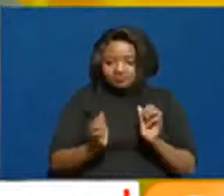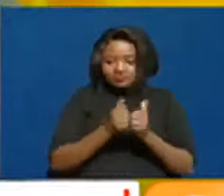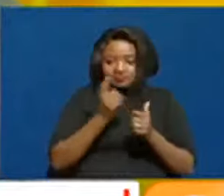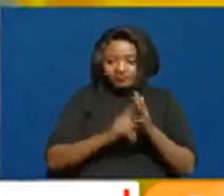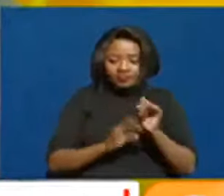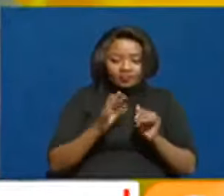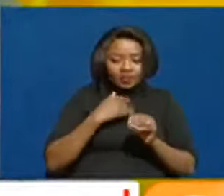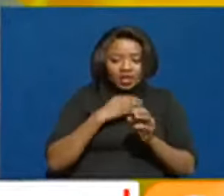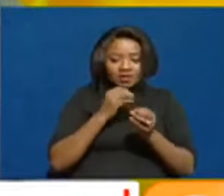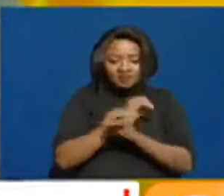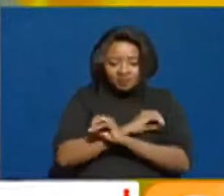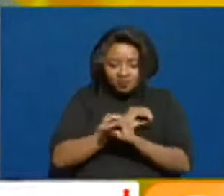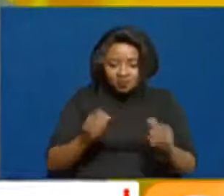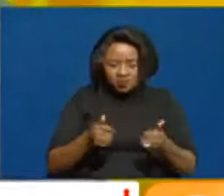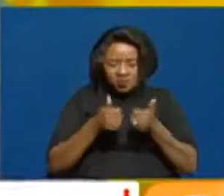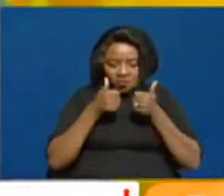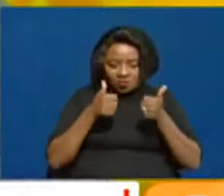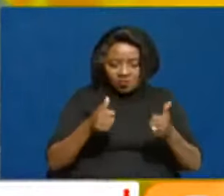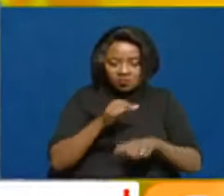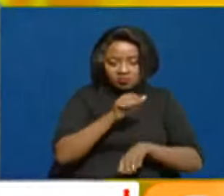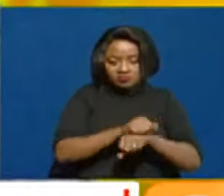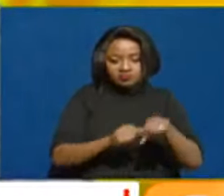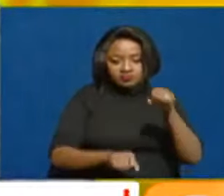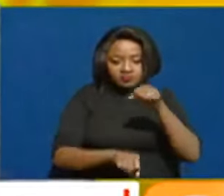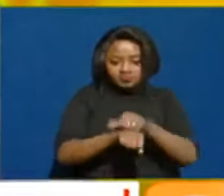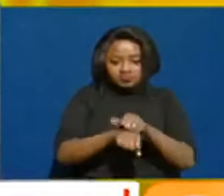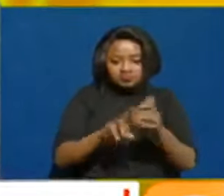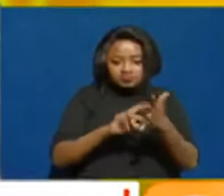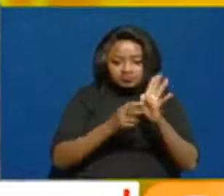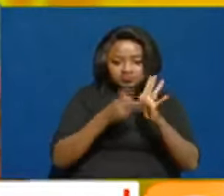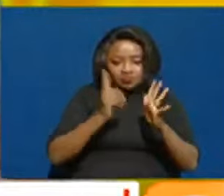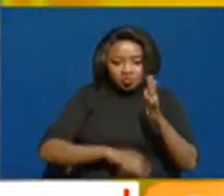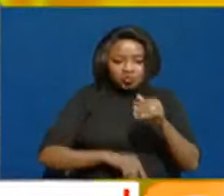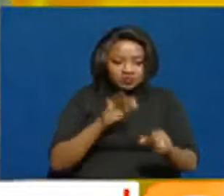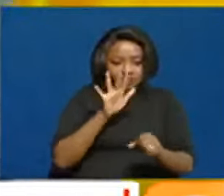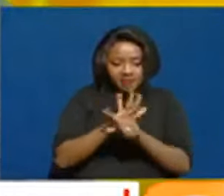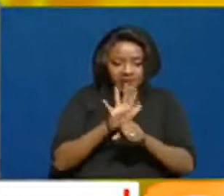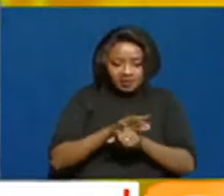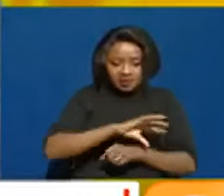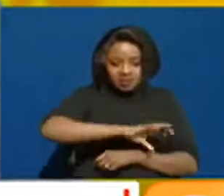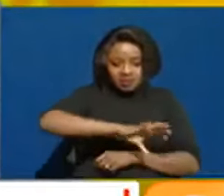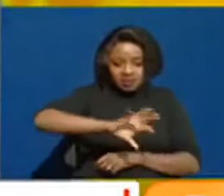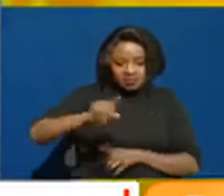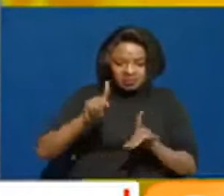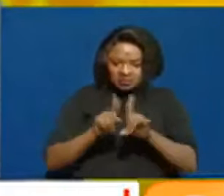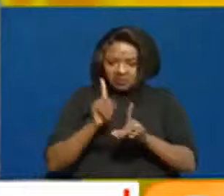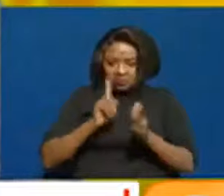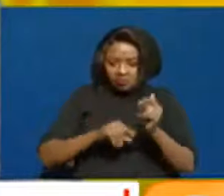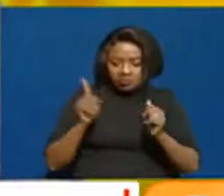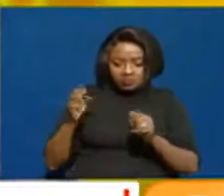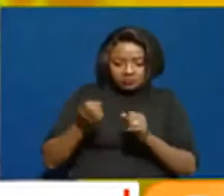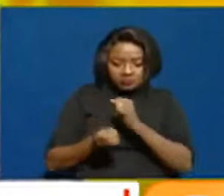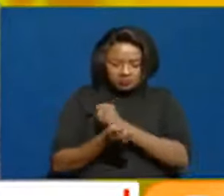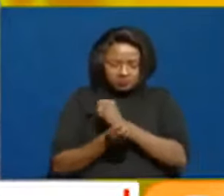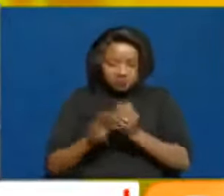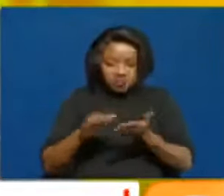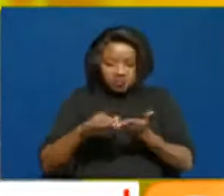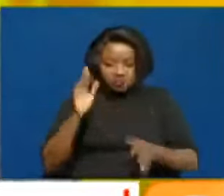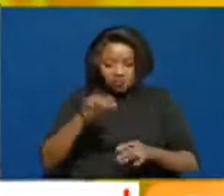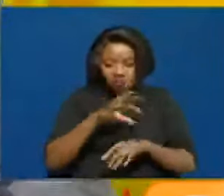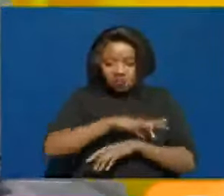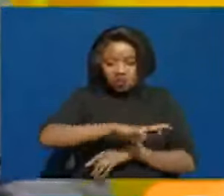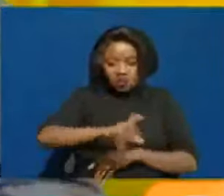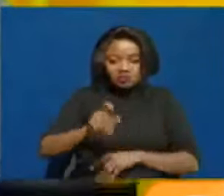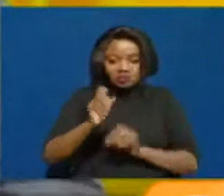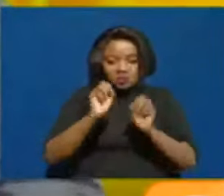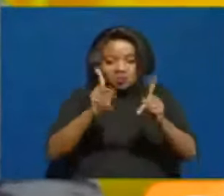of infrastructure. So most of the counties are like the way Waziri has put it, probably we are able to